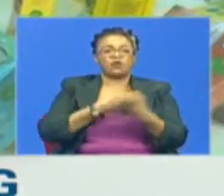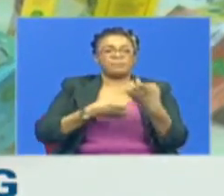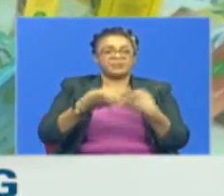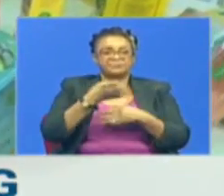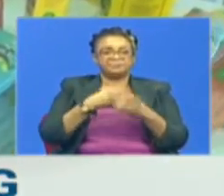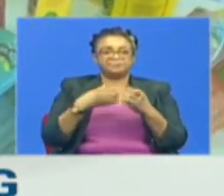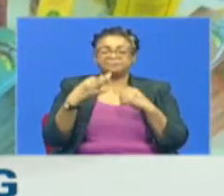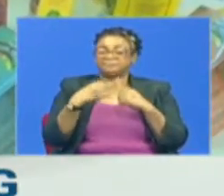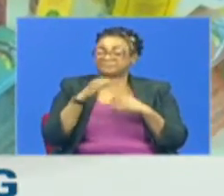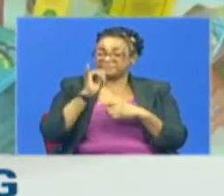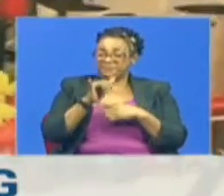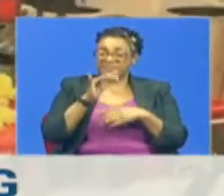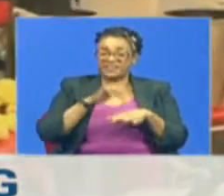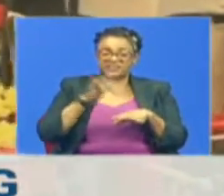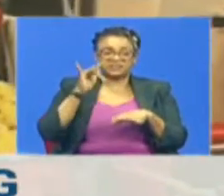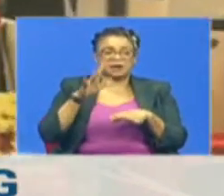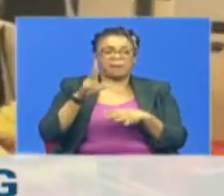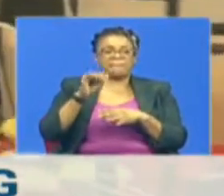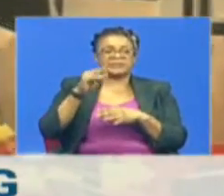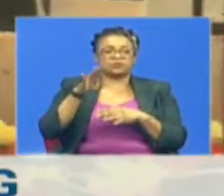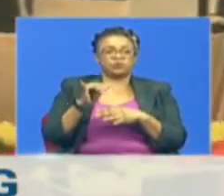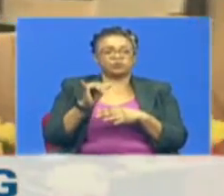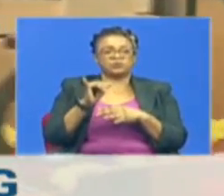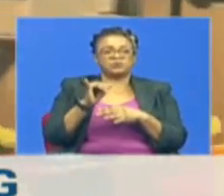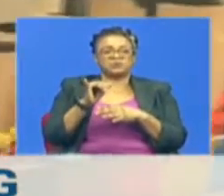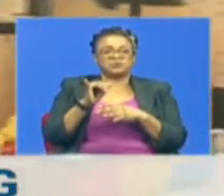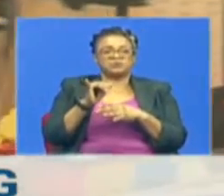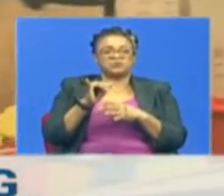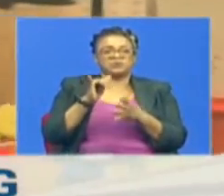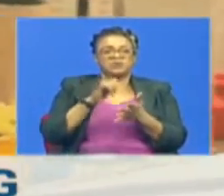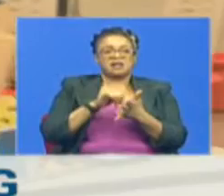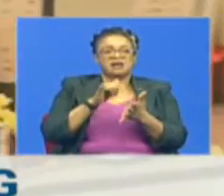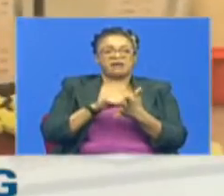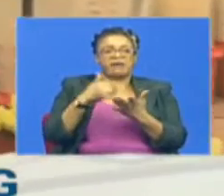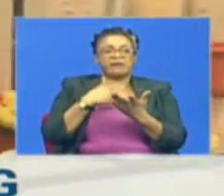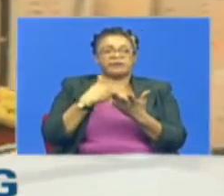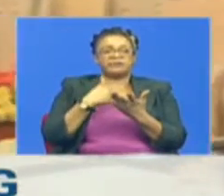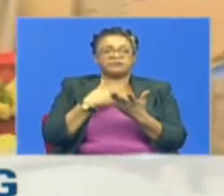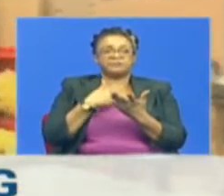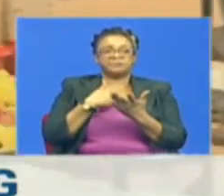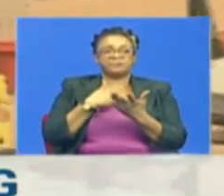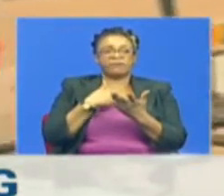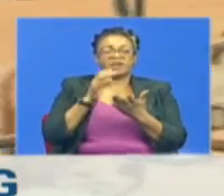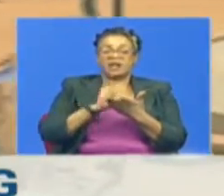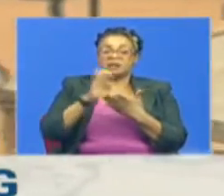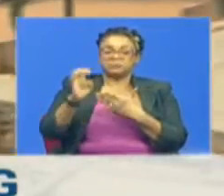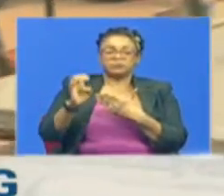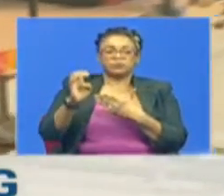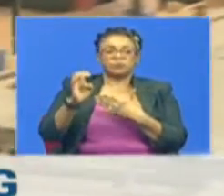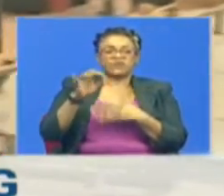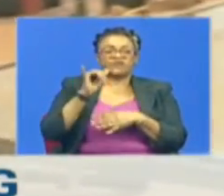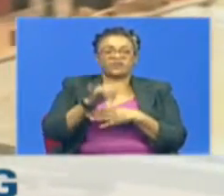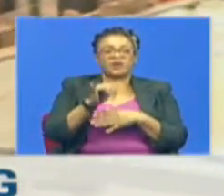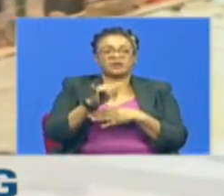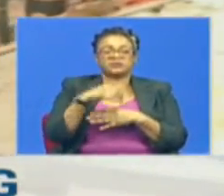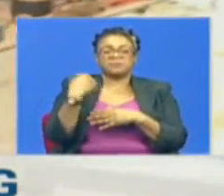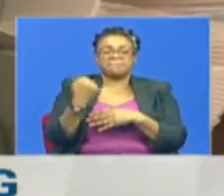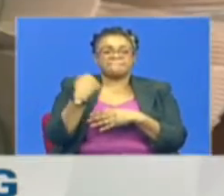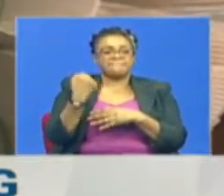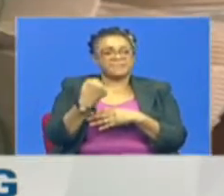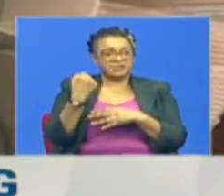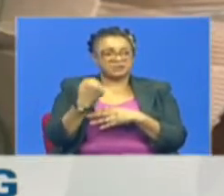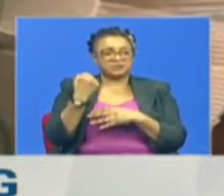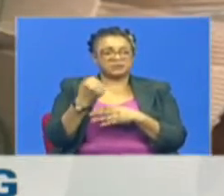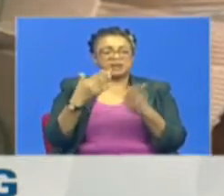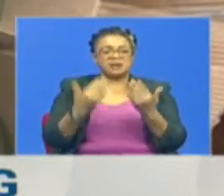Apex Bank notes that a significant rebound in exports was observed in May and so far